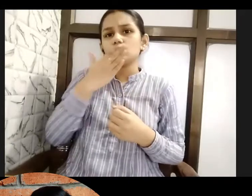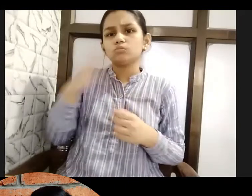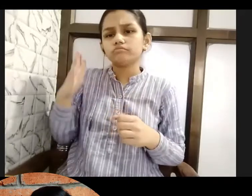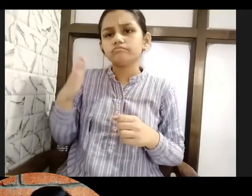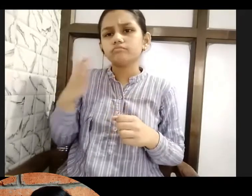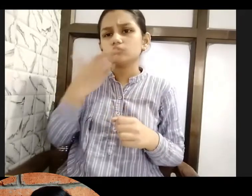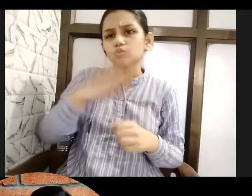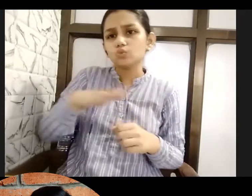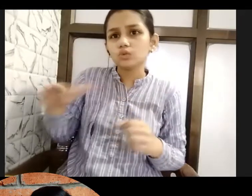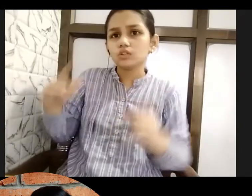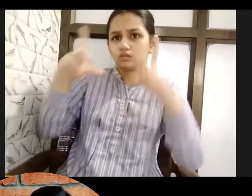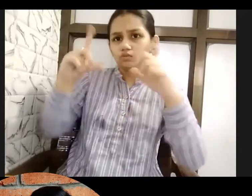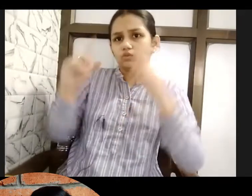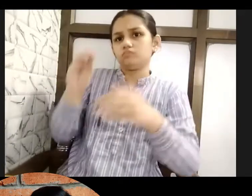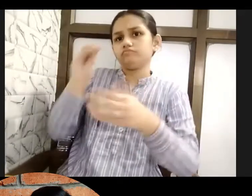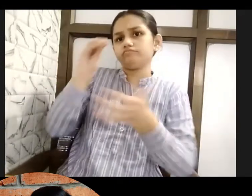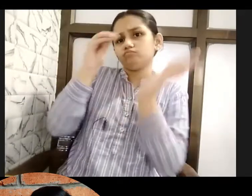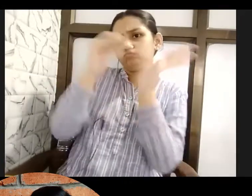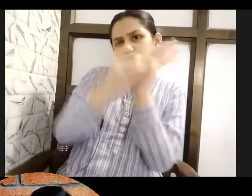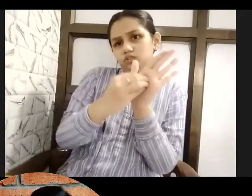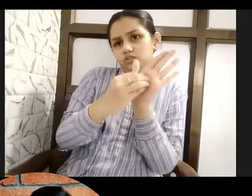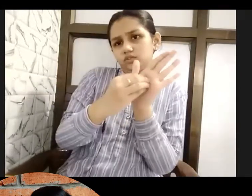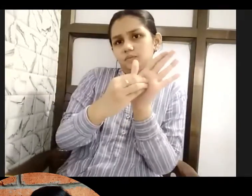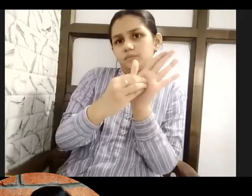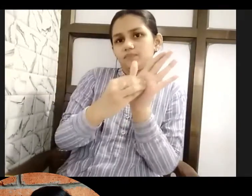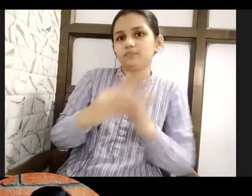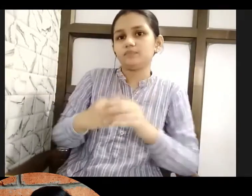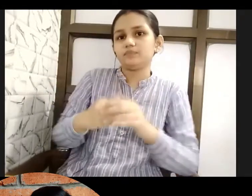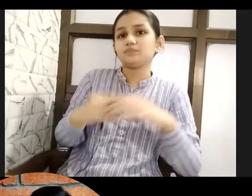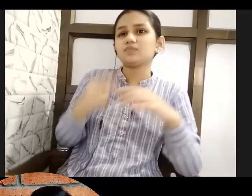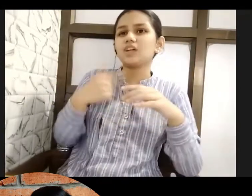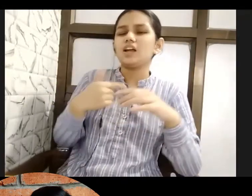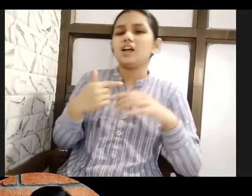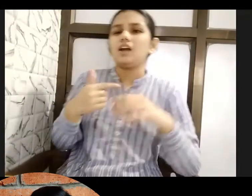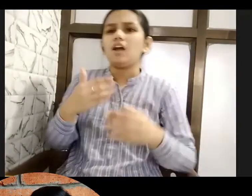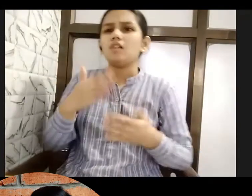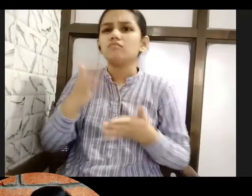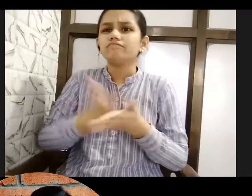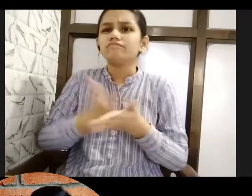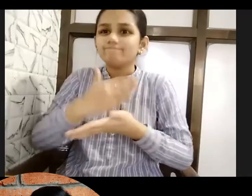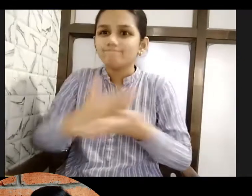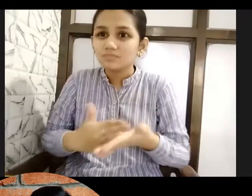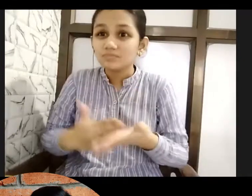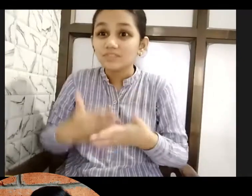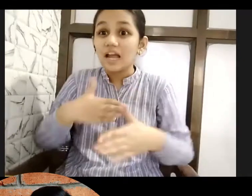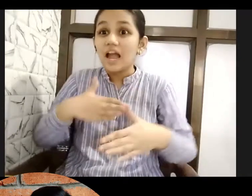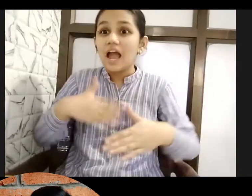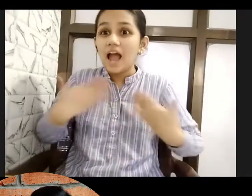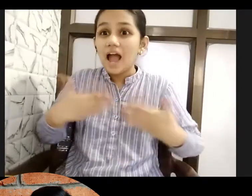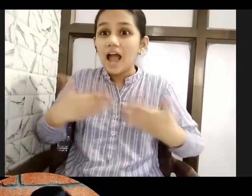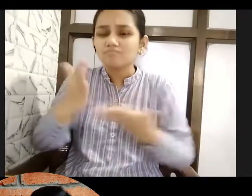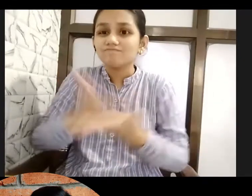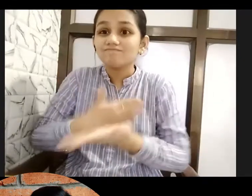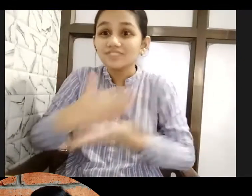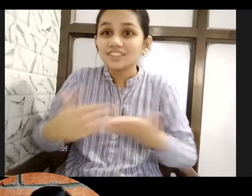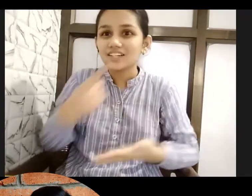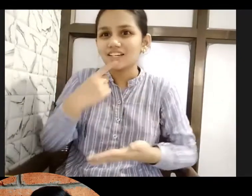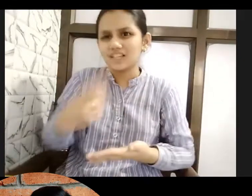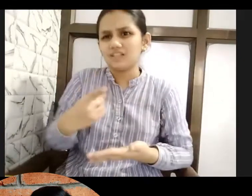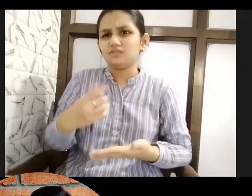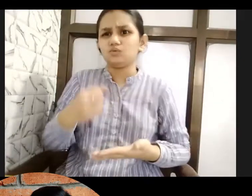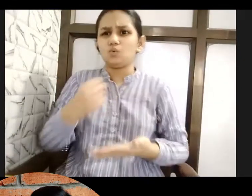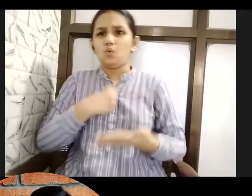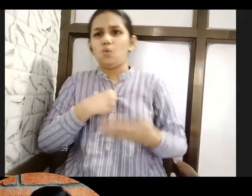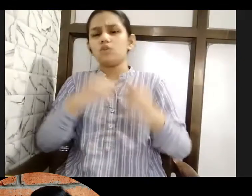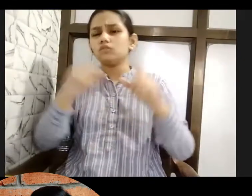put my student image. Because when we are wishing happy birthday, we should wish to put the photo of our own person whom we